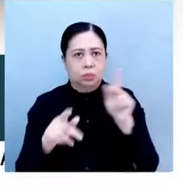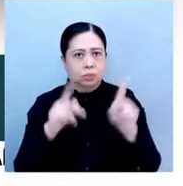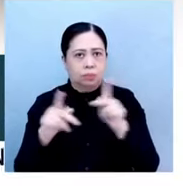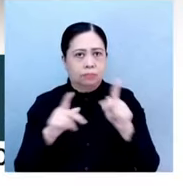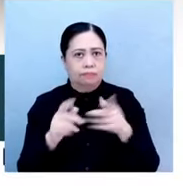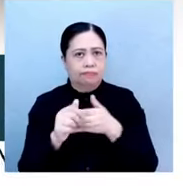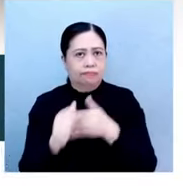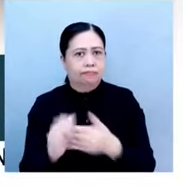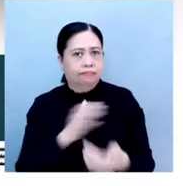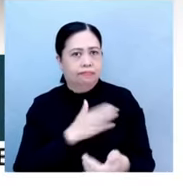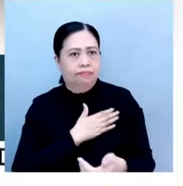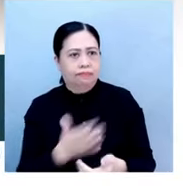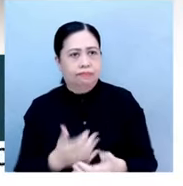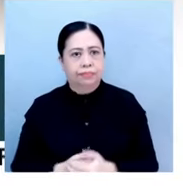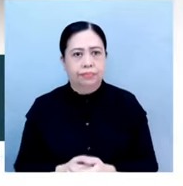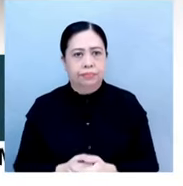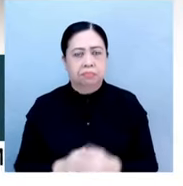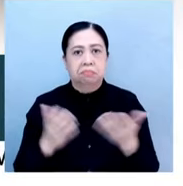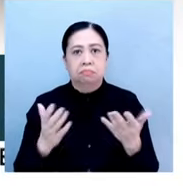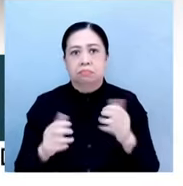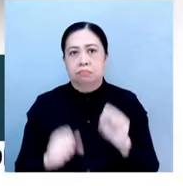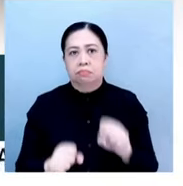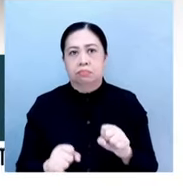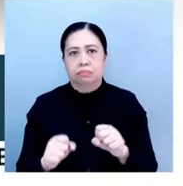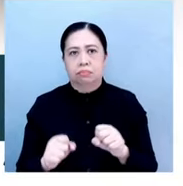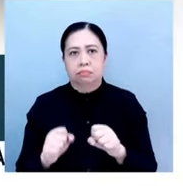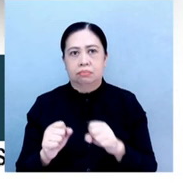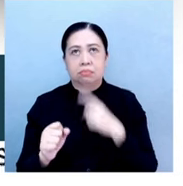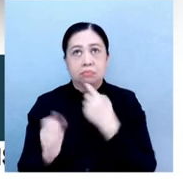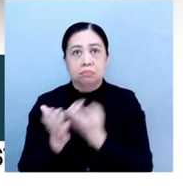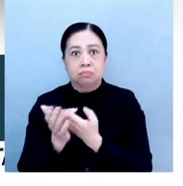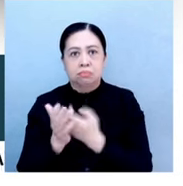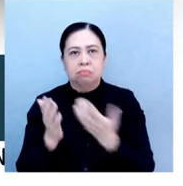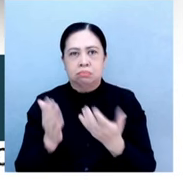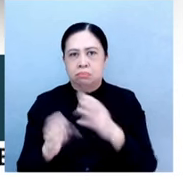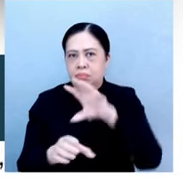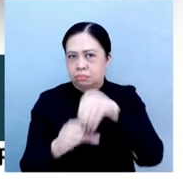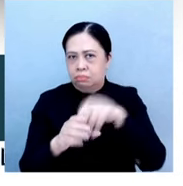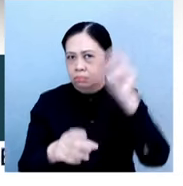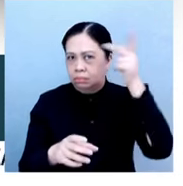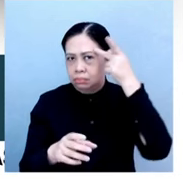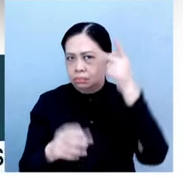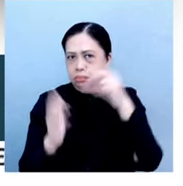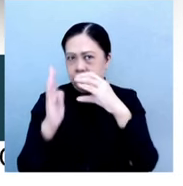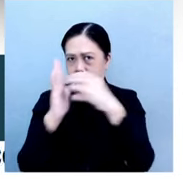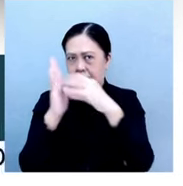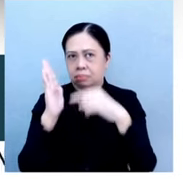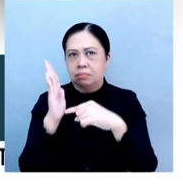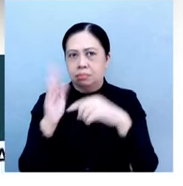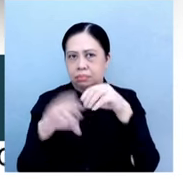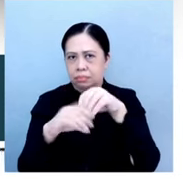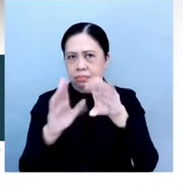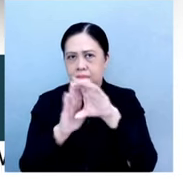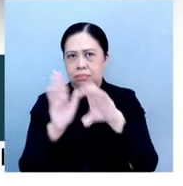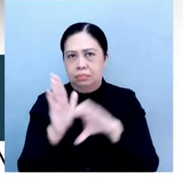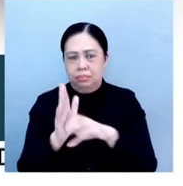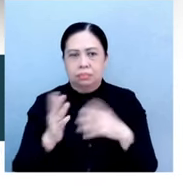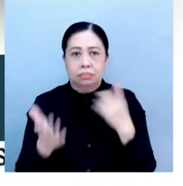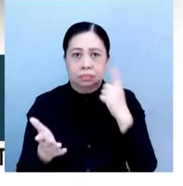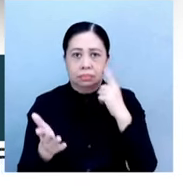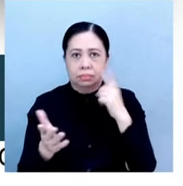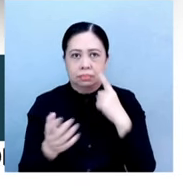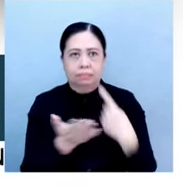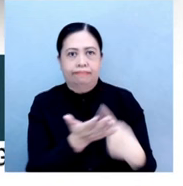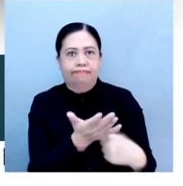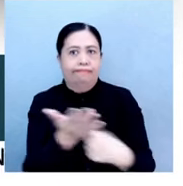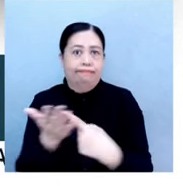initiative. Posible po maggalaw po ang political provisions. Kasi po kung tutusin po natin na pag-uusap-usapan